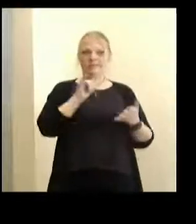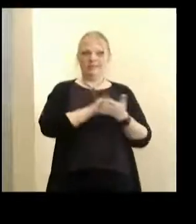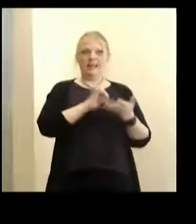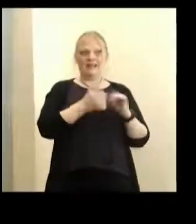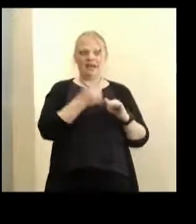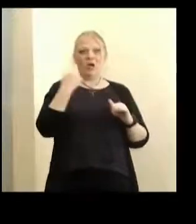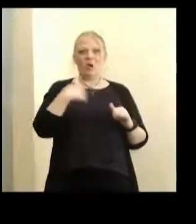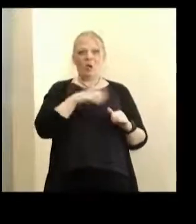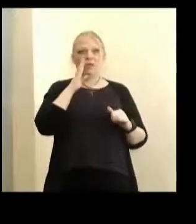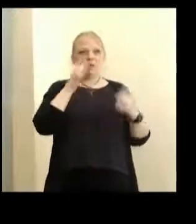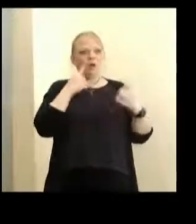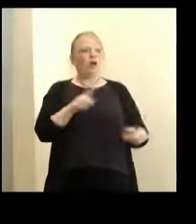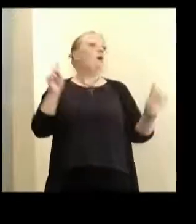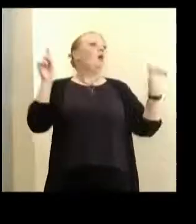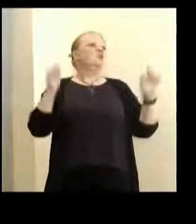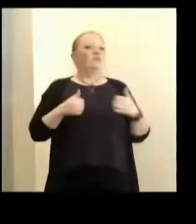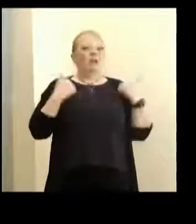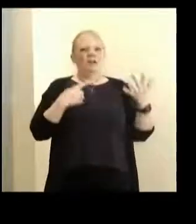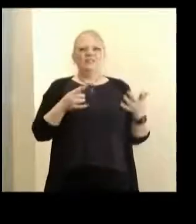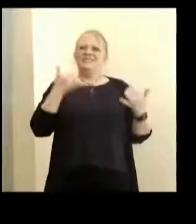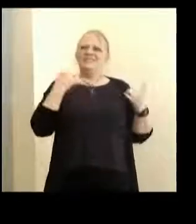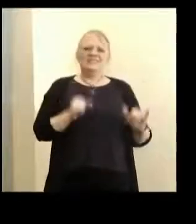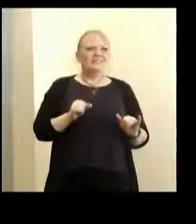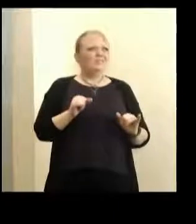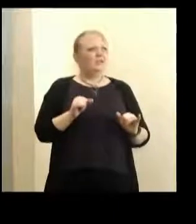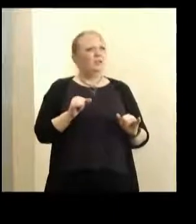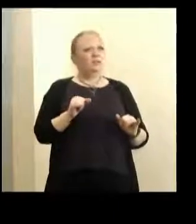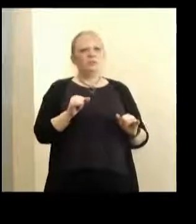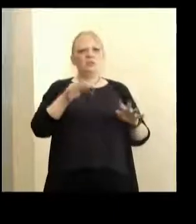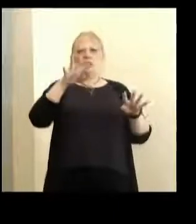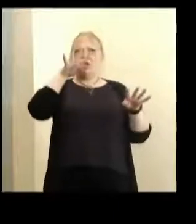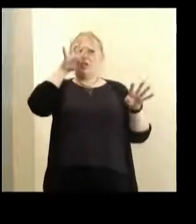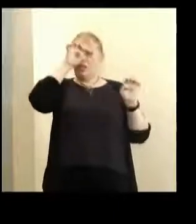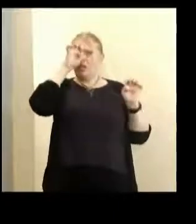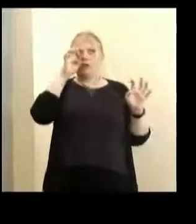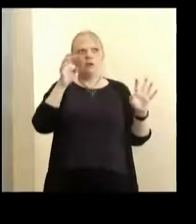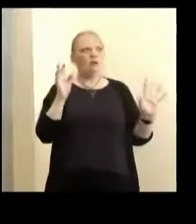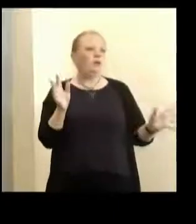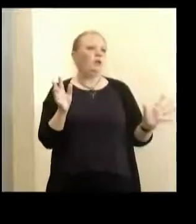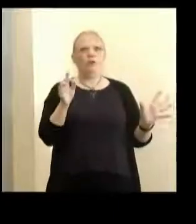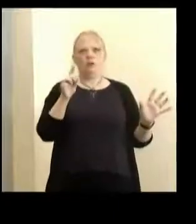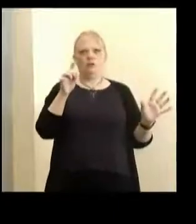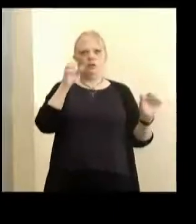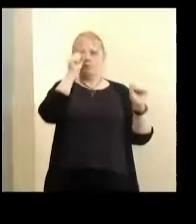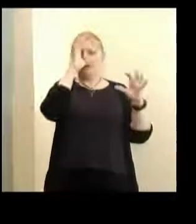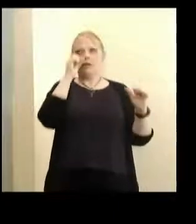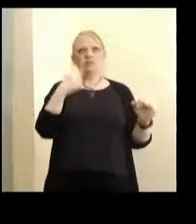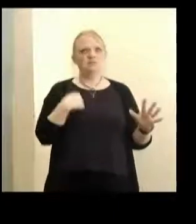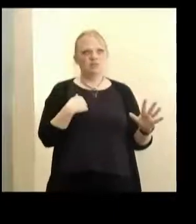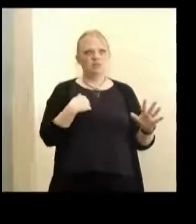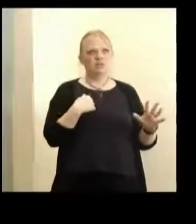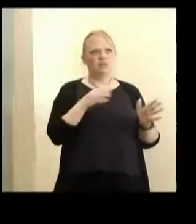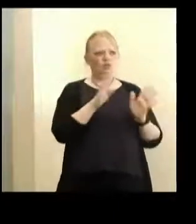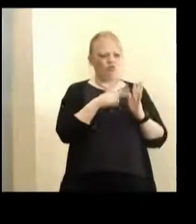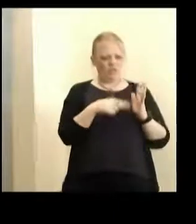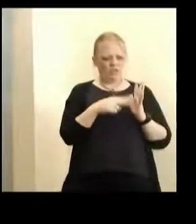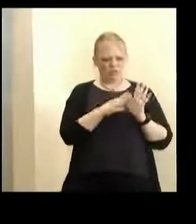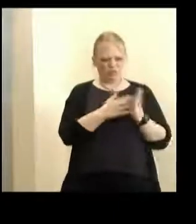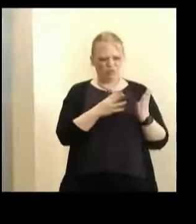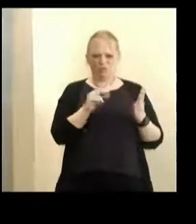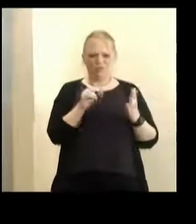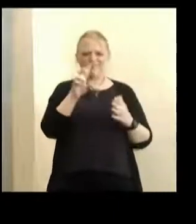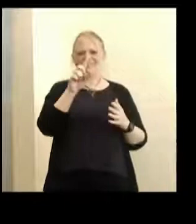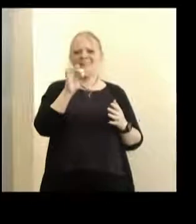It still boggles my mind. I was reading a book last year on, actually it wasn't a book, it was a